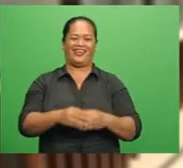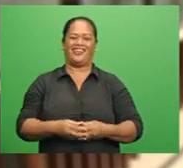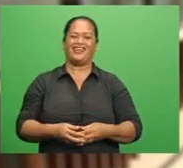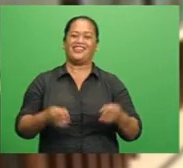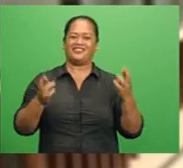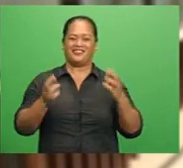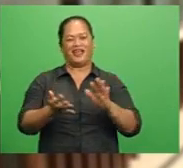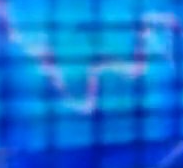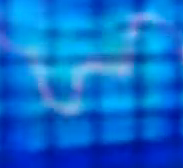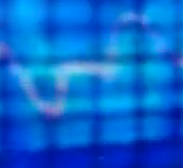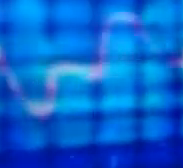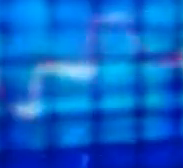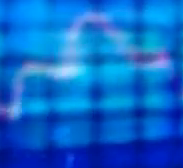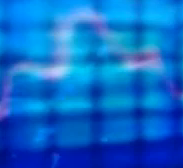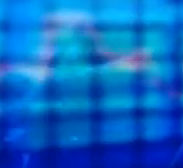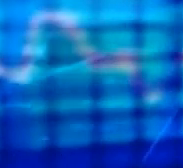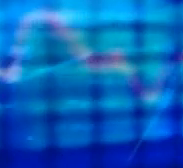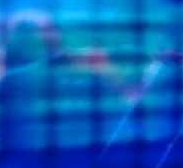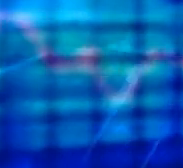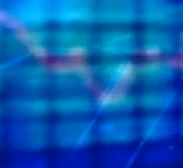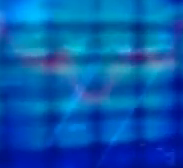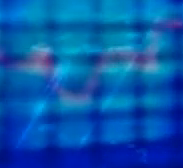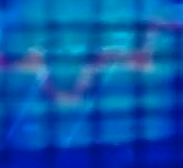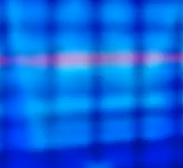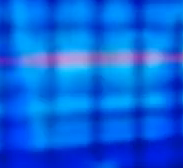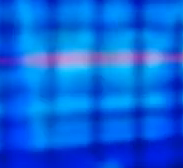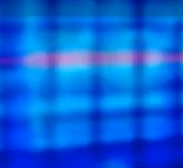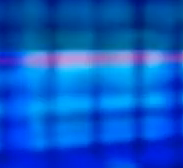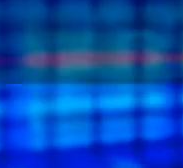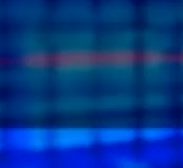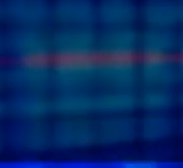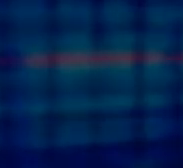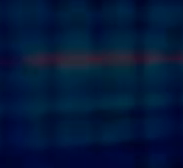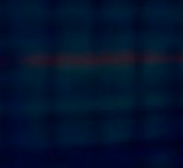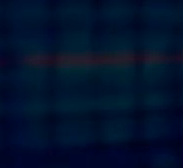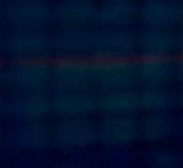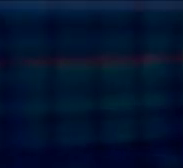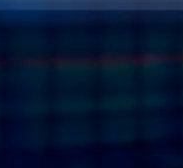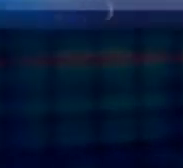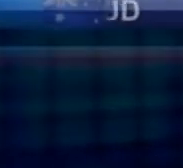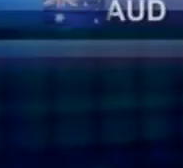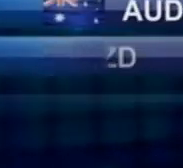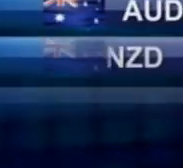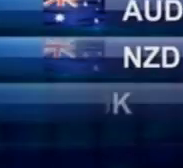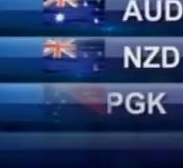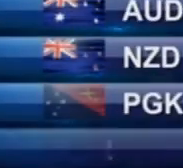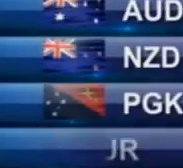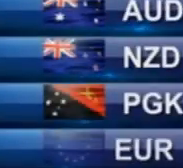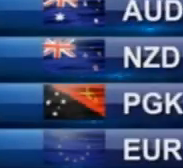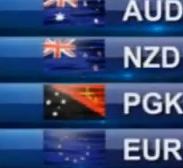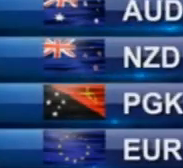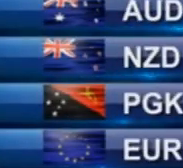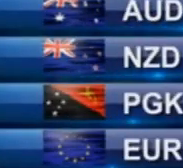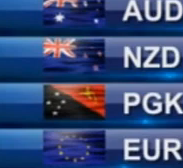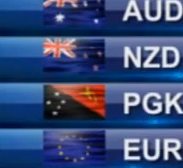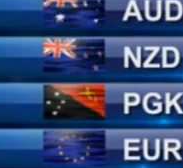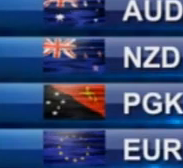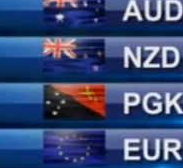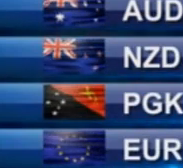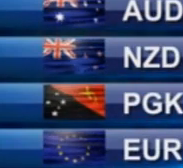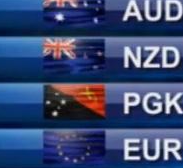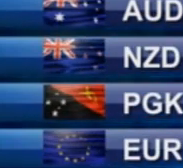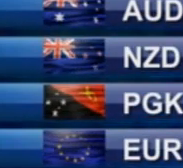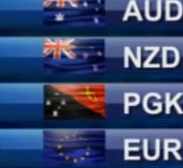Year. Finaka. Here are the local exchange rates as set early this morning. The Fiji dollar was pegged high against